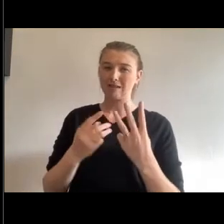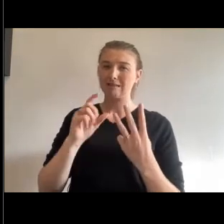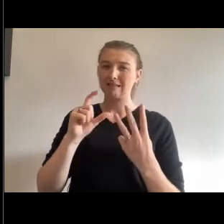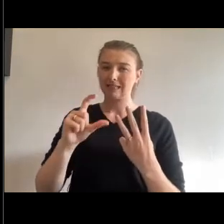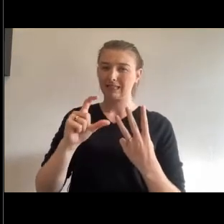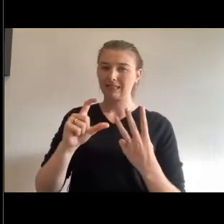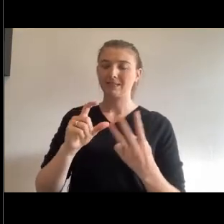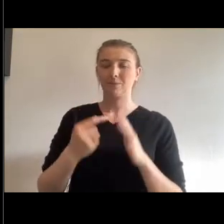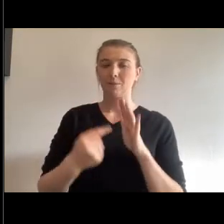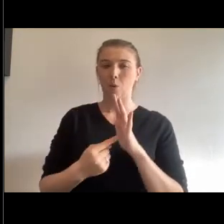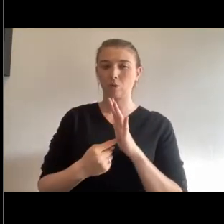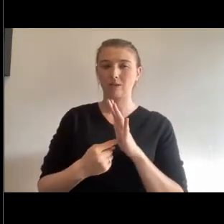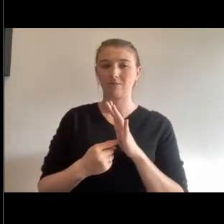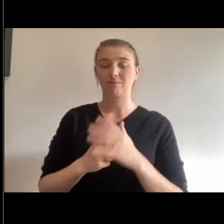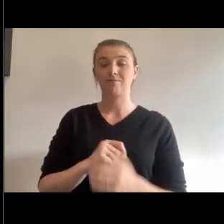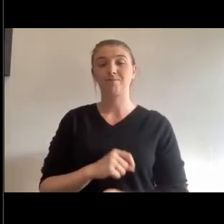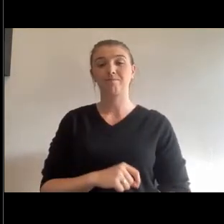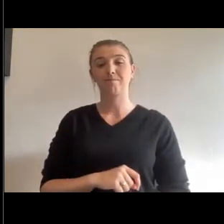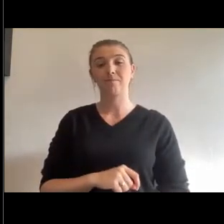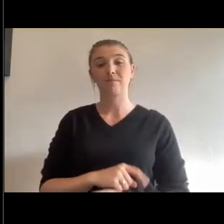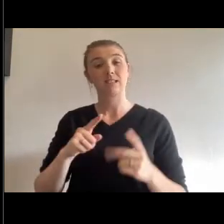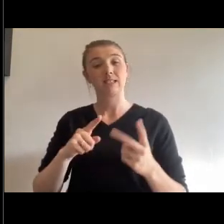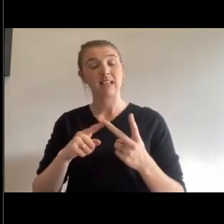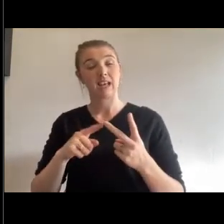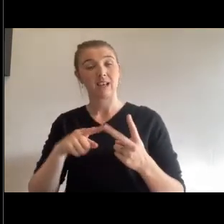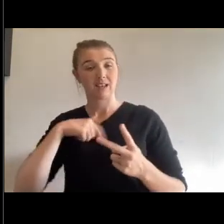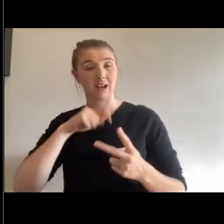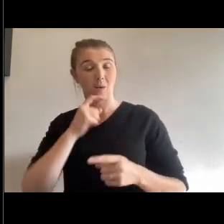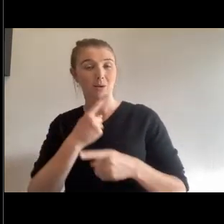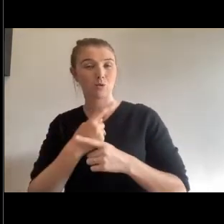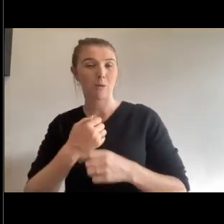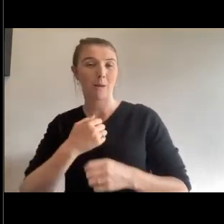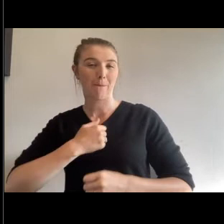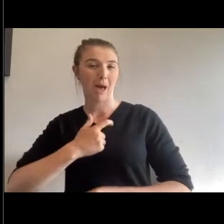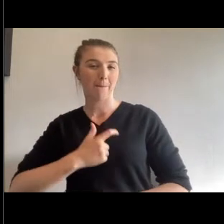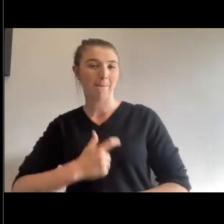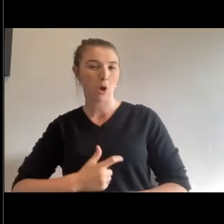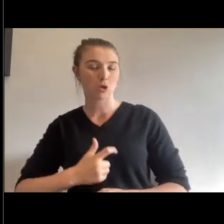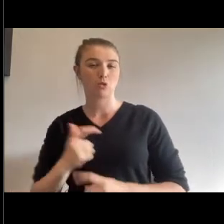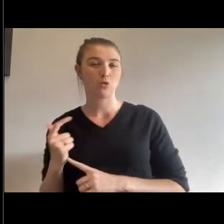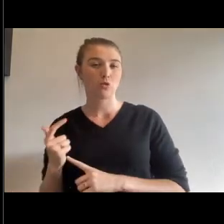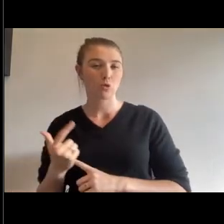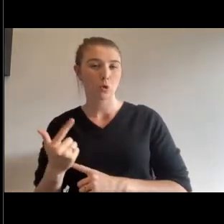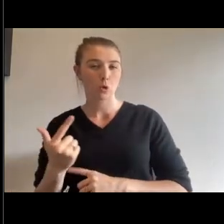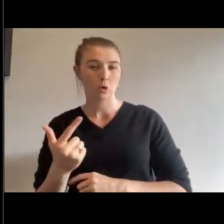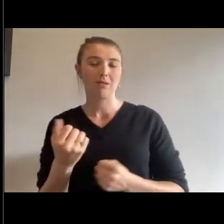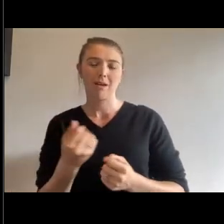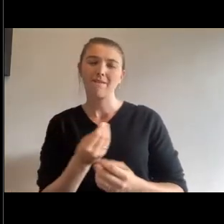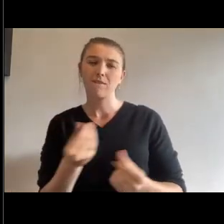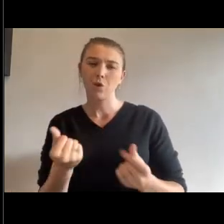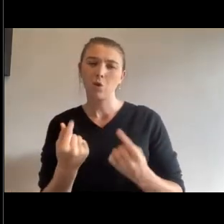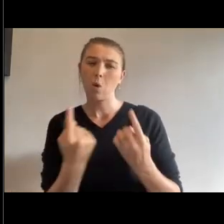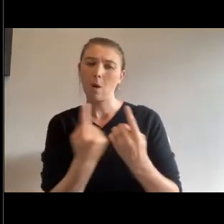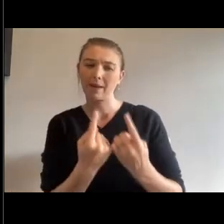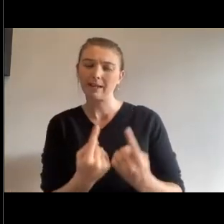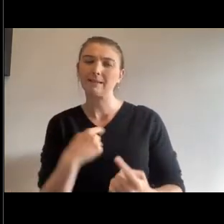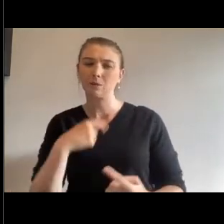one is my own personal journey. Now, I certainly have some elements that I will talk through about confidence